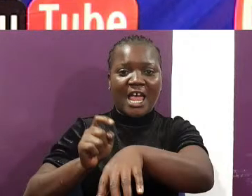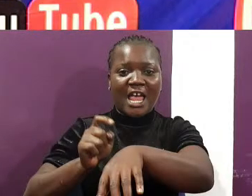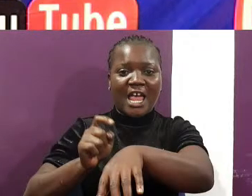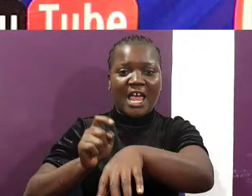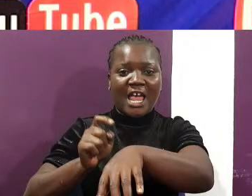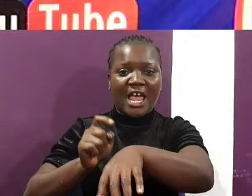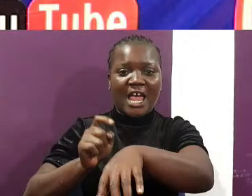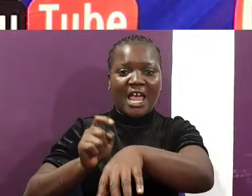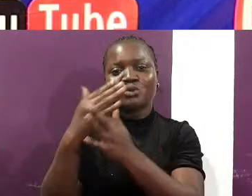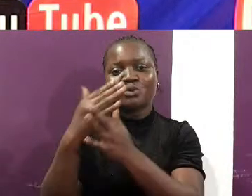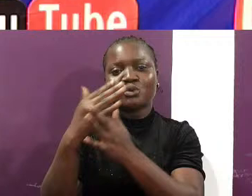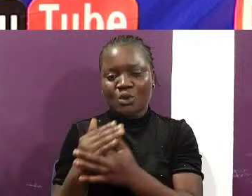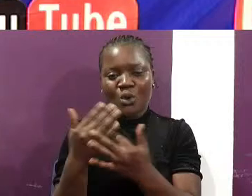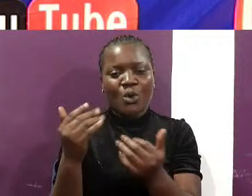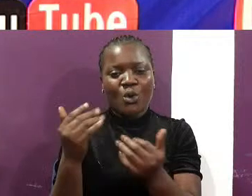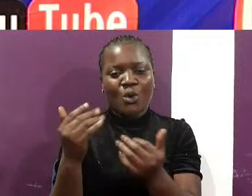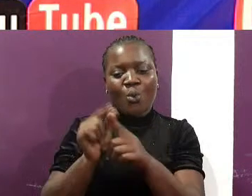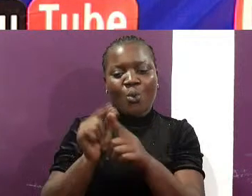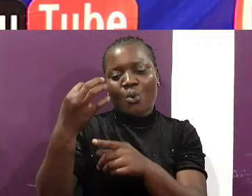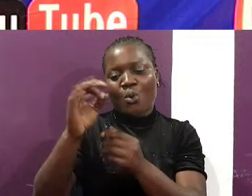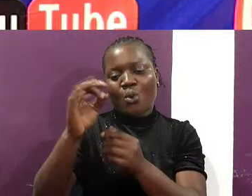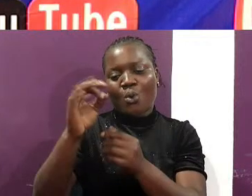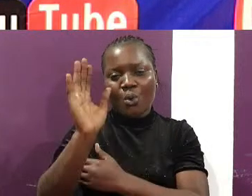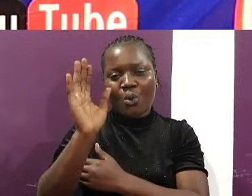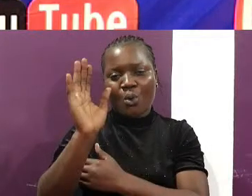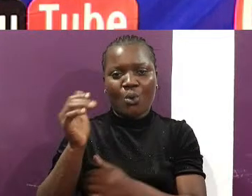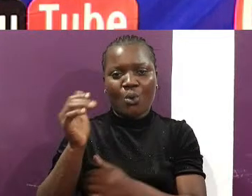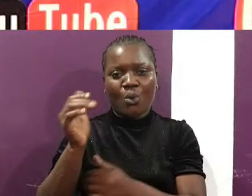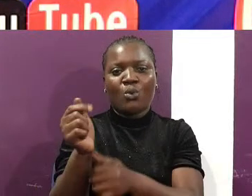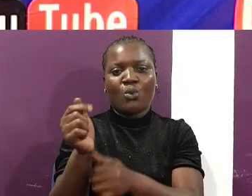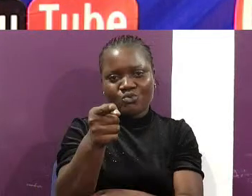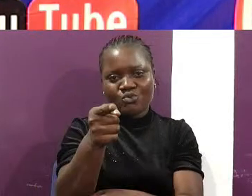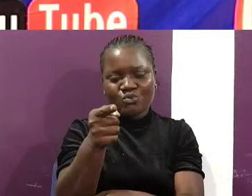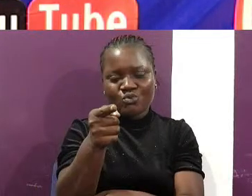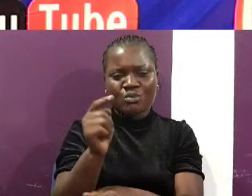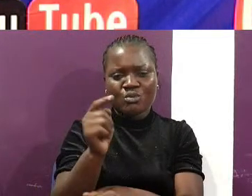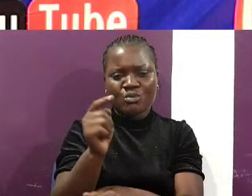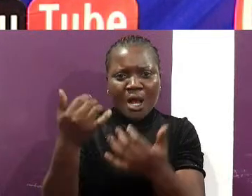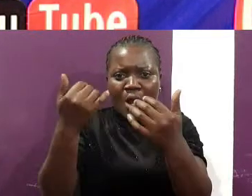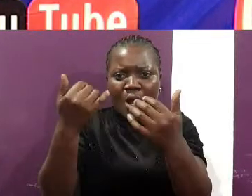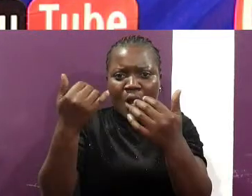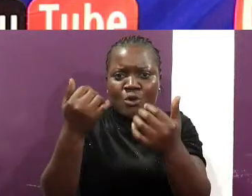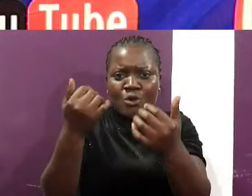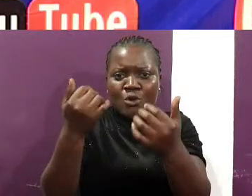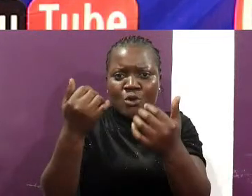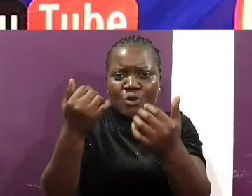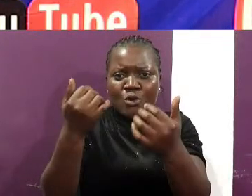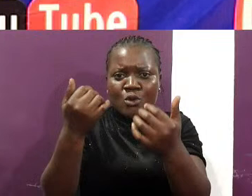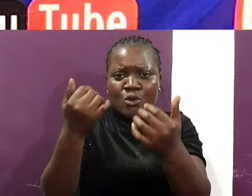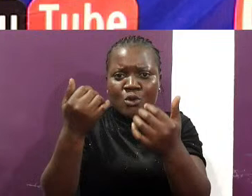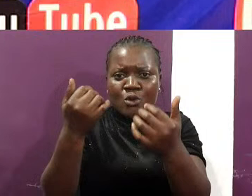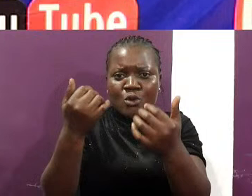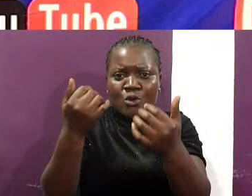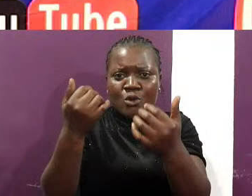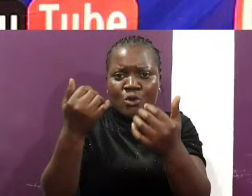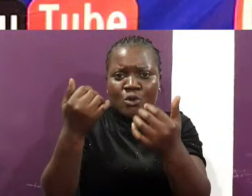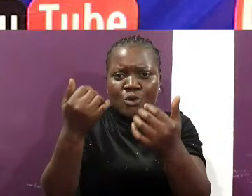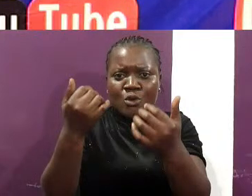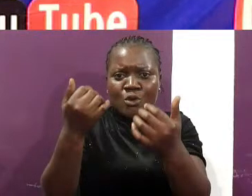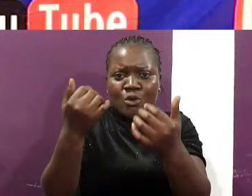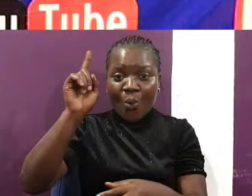not the only one in the studio. Today we are being joined by one of our brothers all the way from South Korea. Yes, South